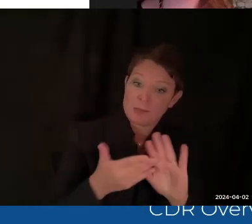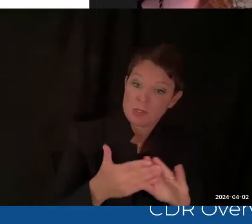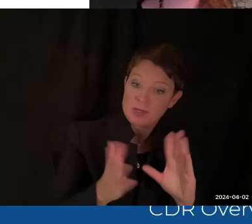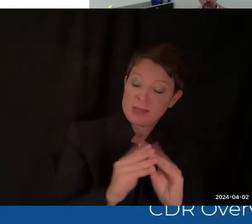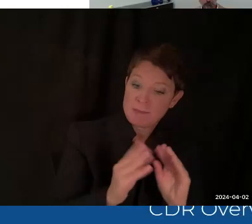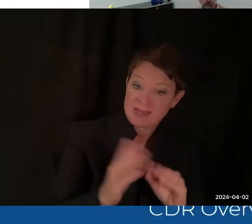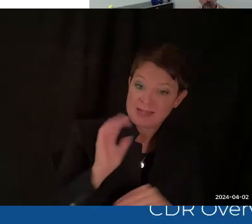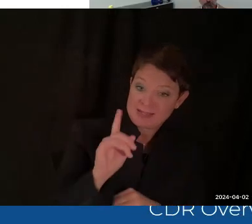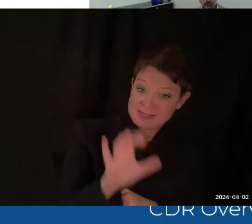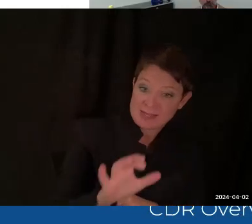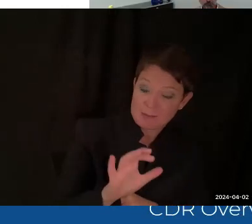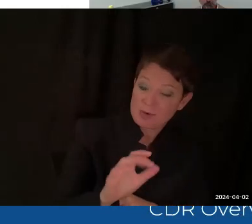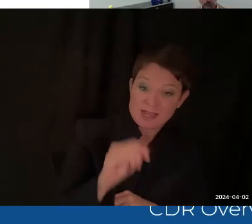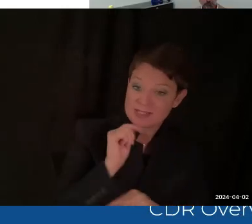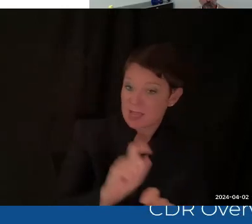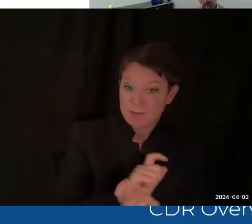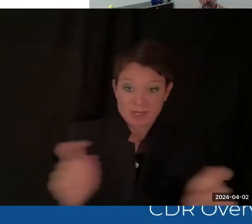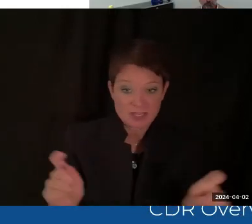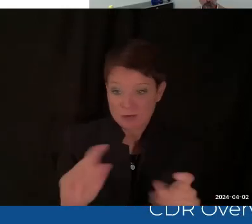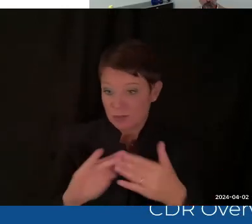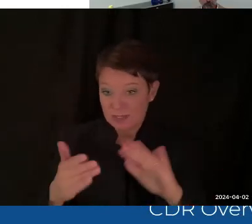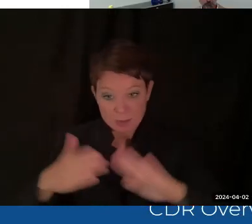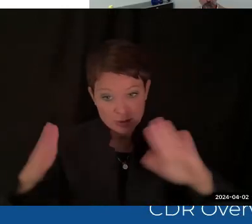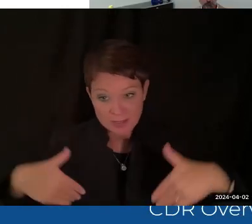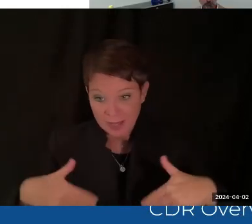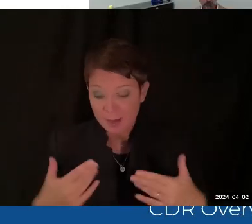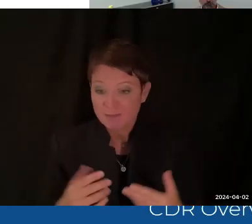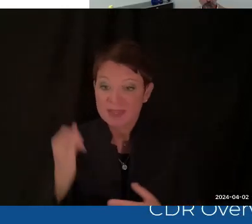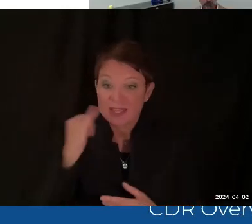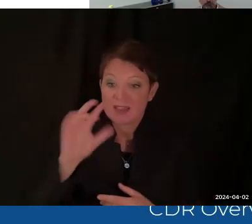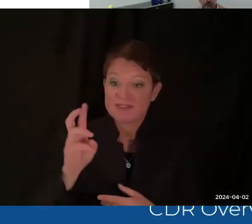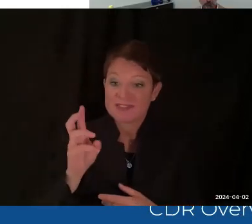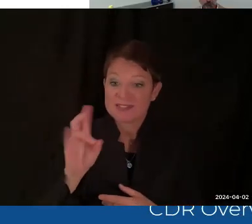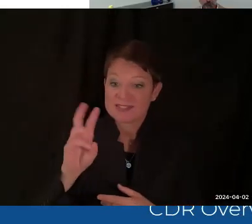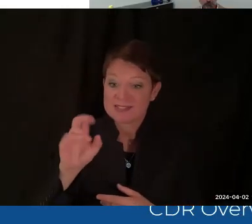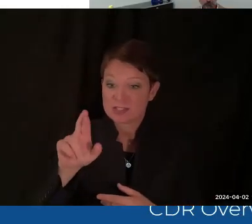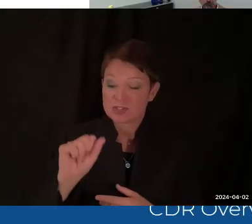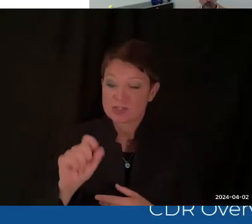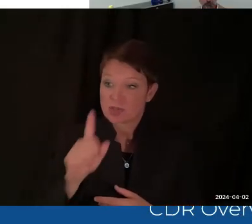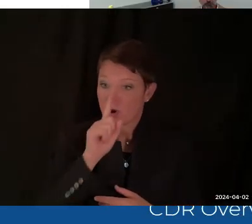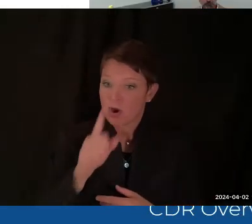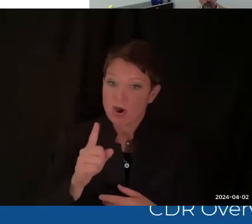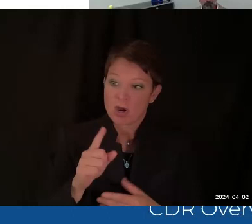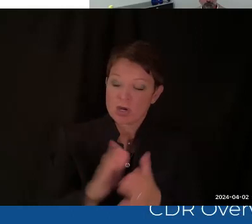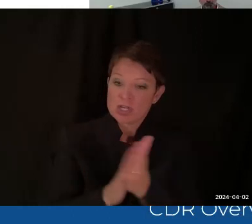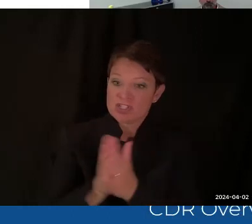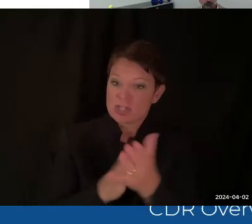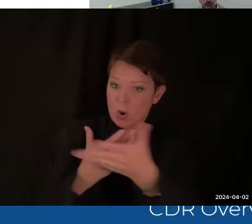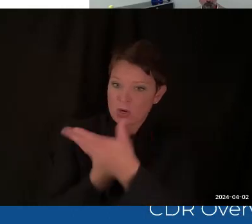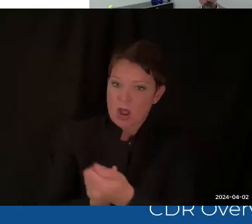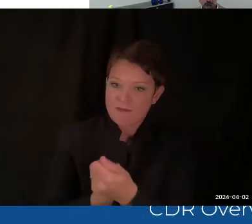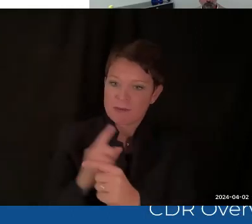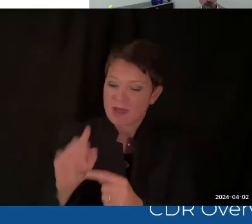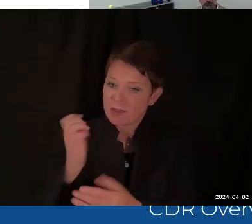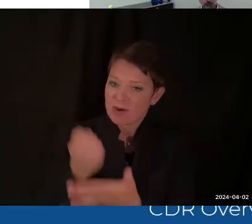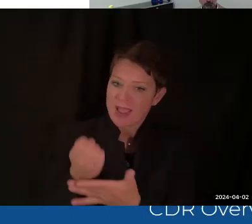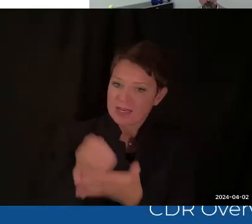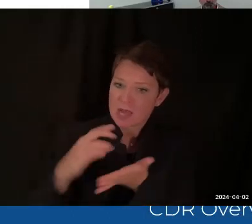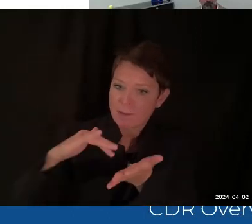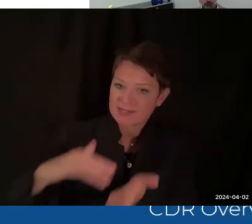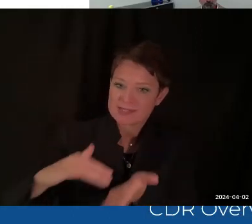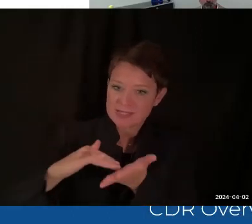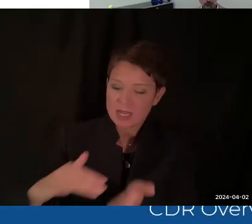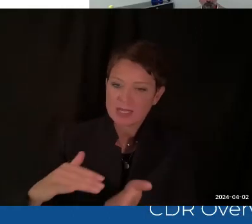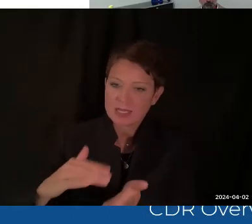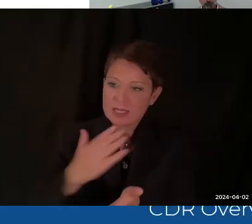meeting. That has not been released to the community. And if the Sixers are so confident about their economic study,